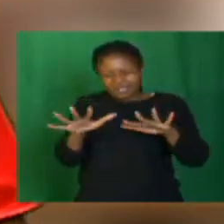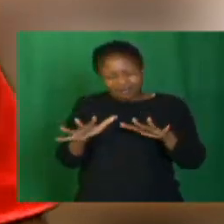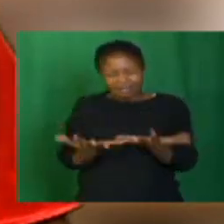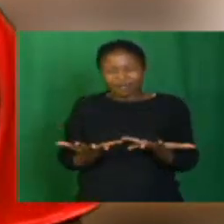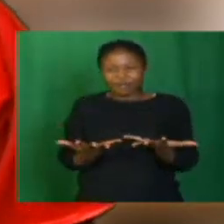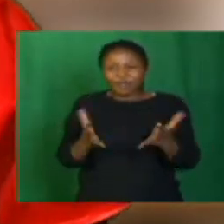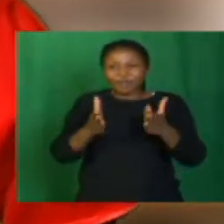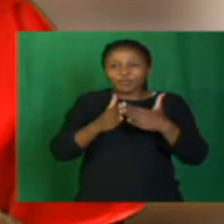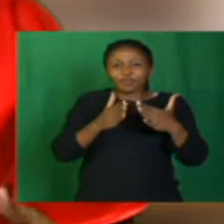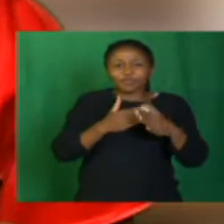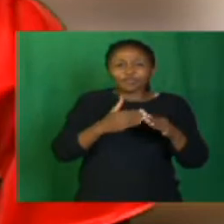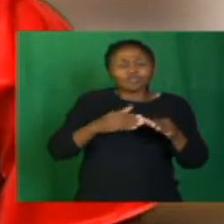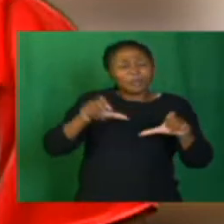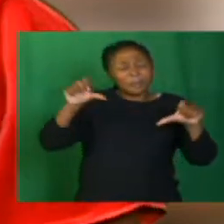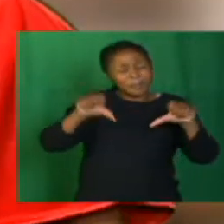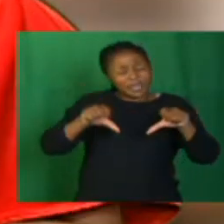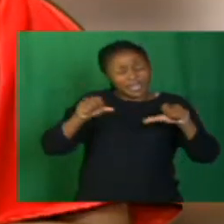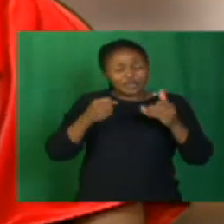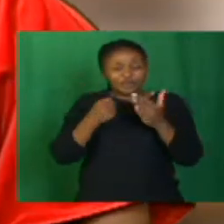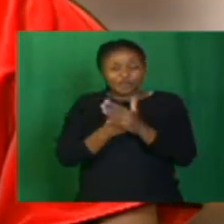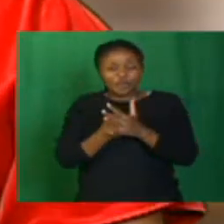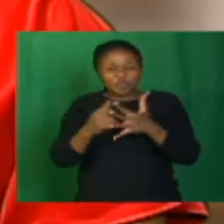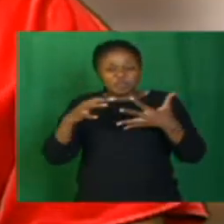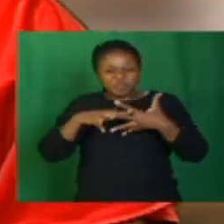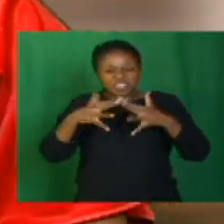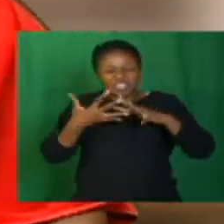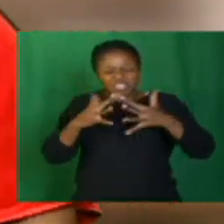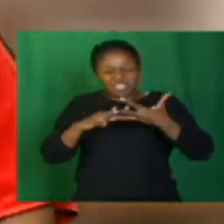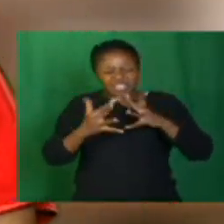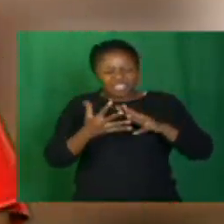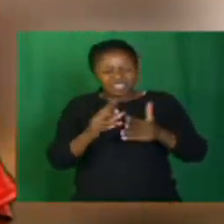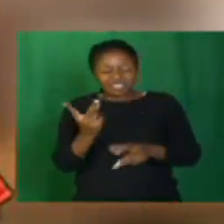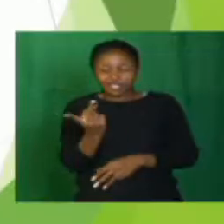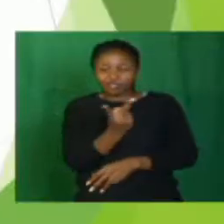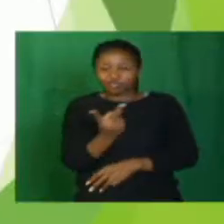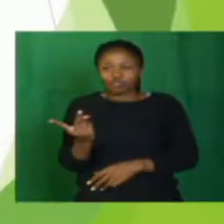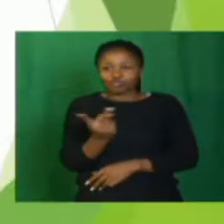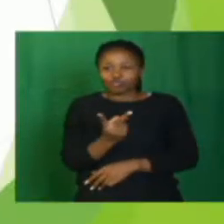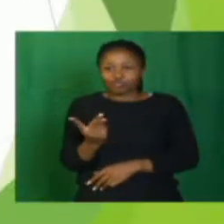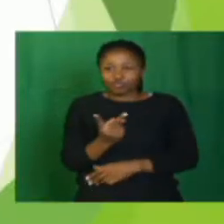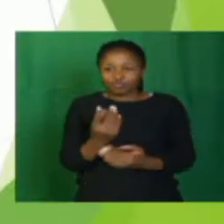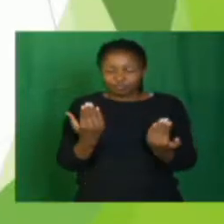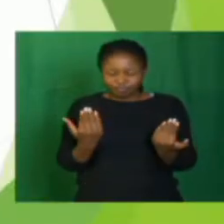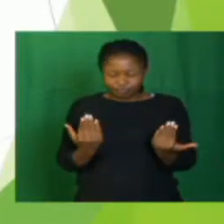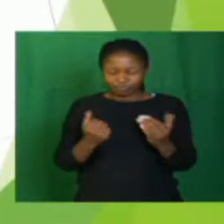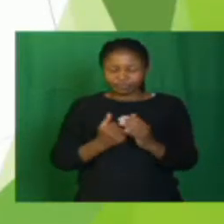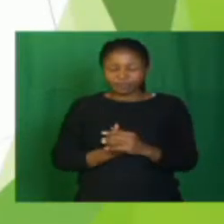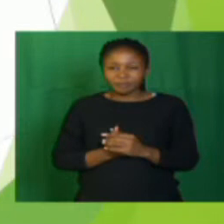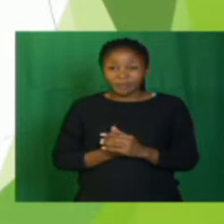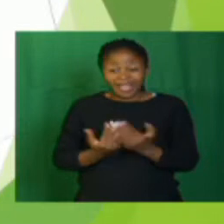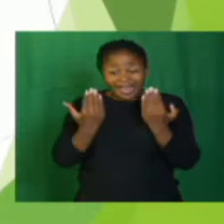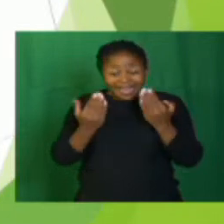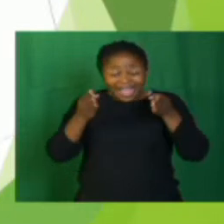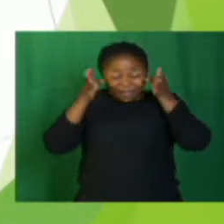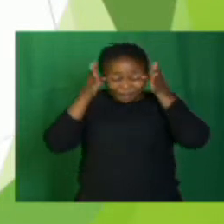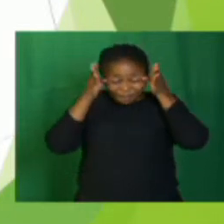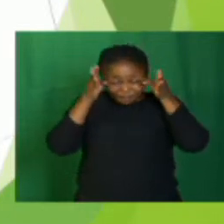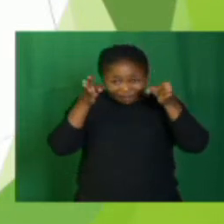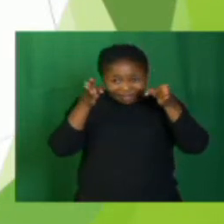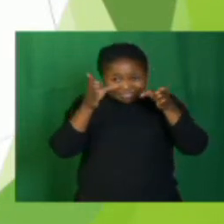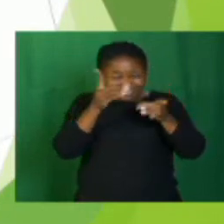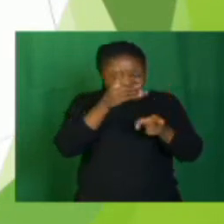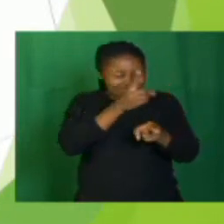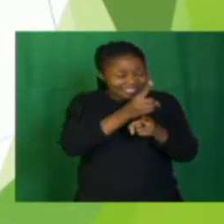two. Let us move on now. The structure of a discursive essay. Like